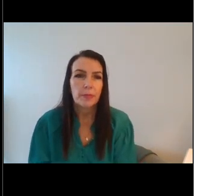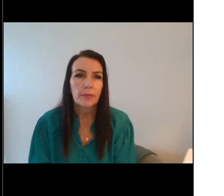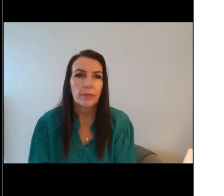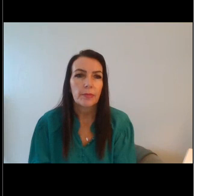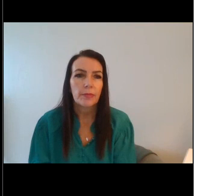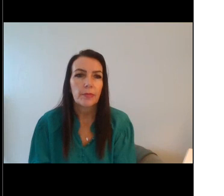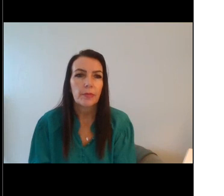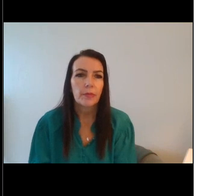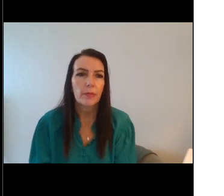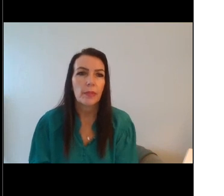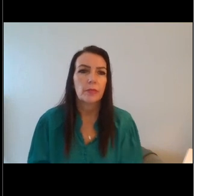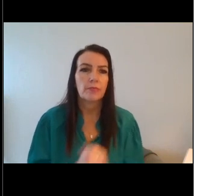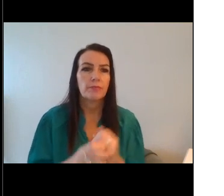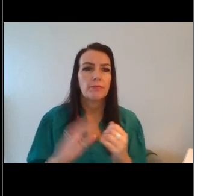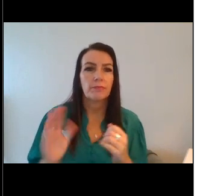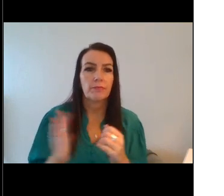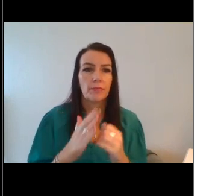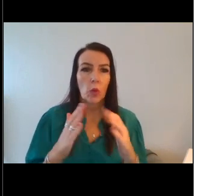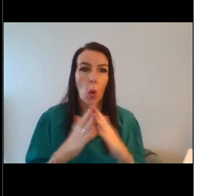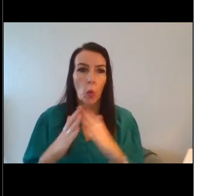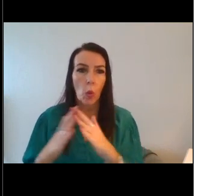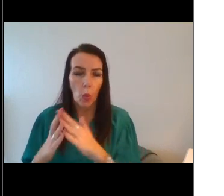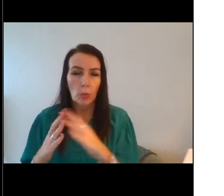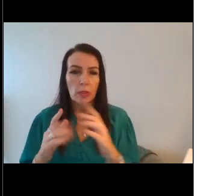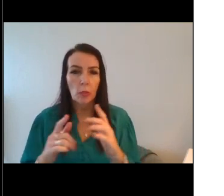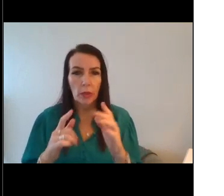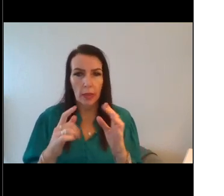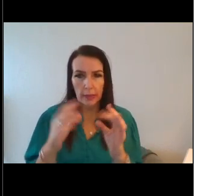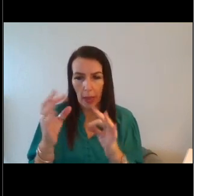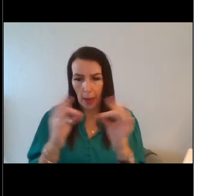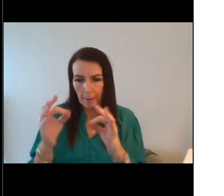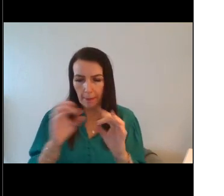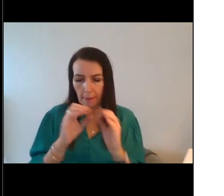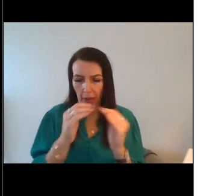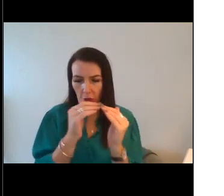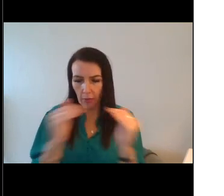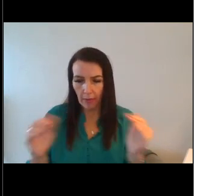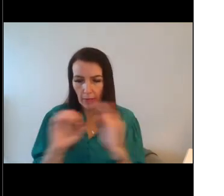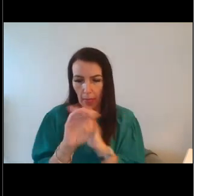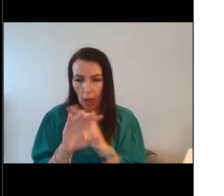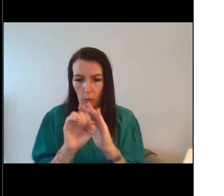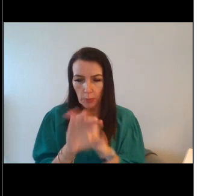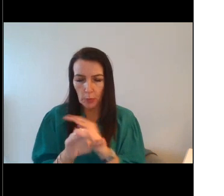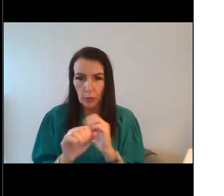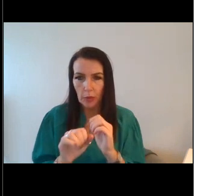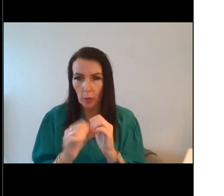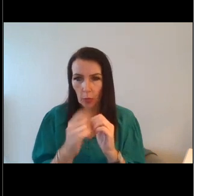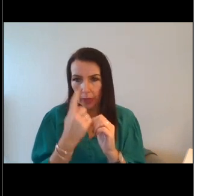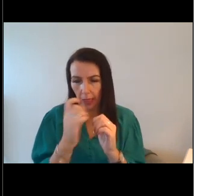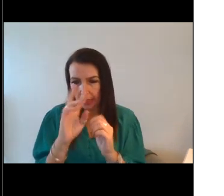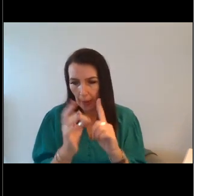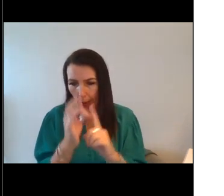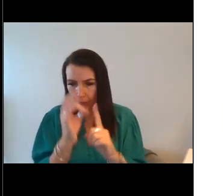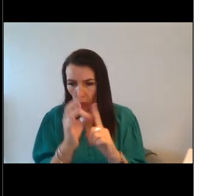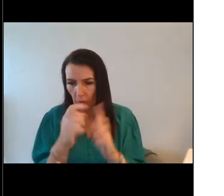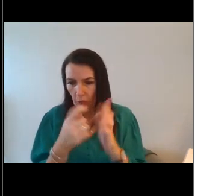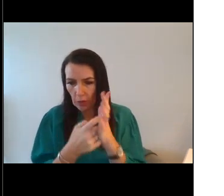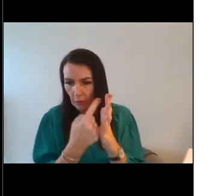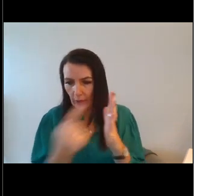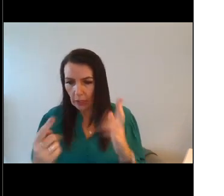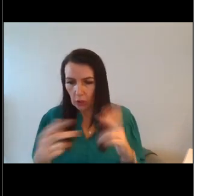So for each home, the results included a measure level output. So this showed each improvement recommended for a property